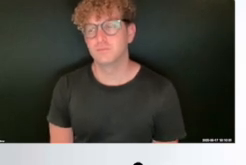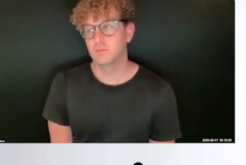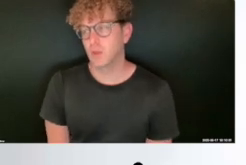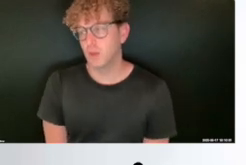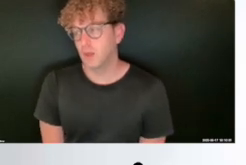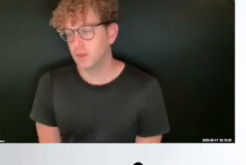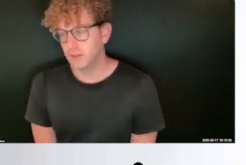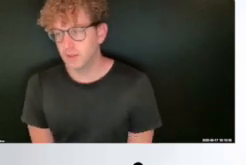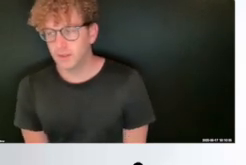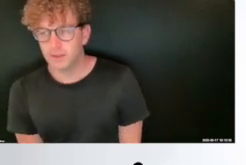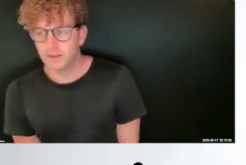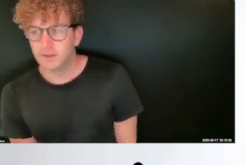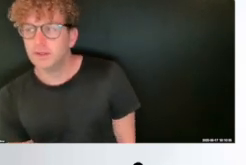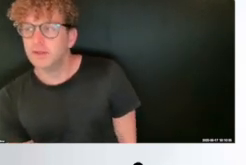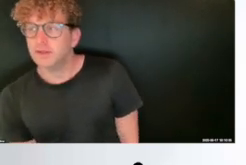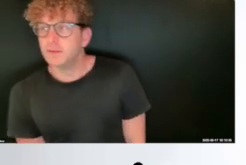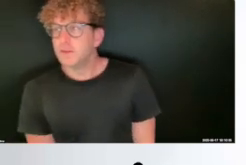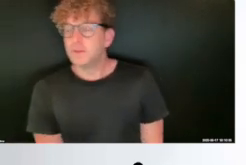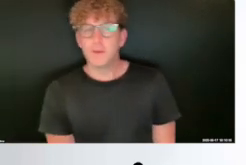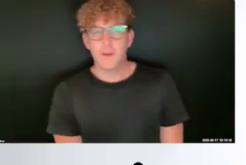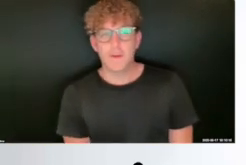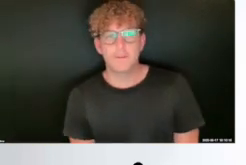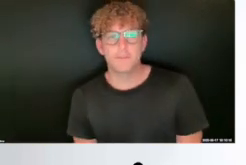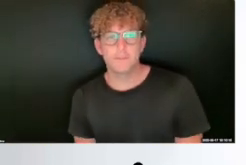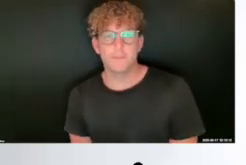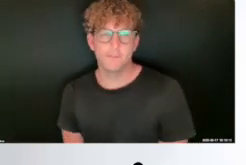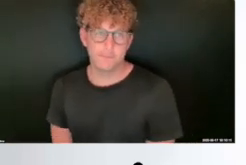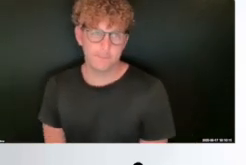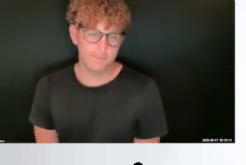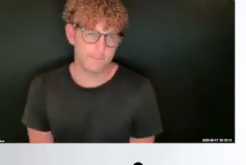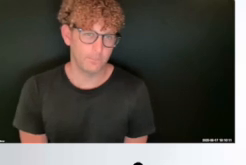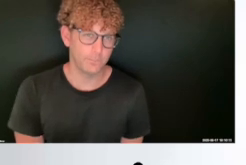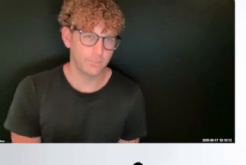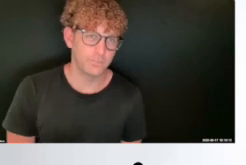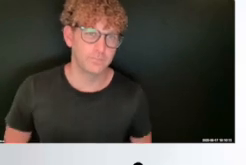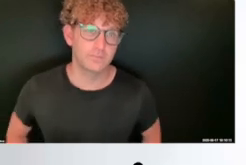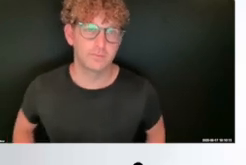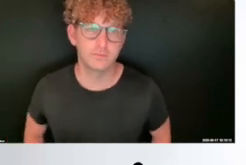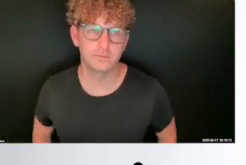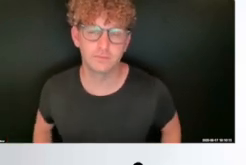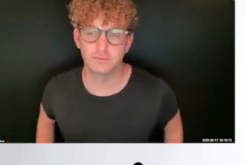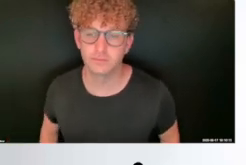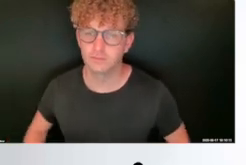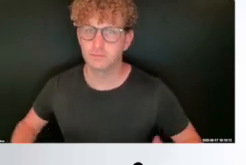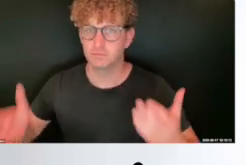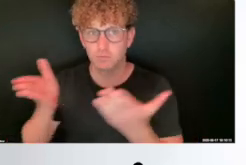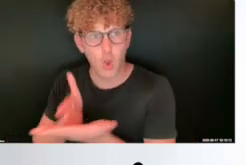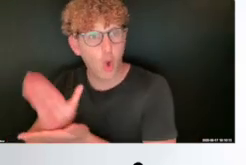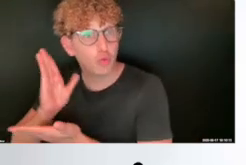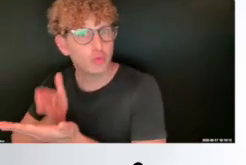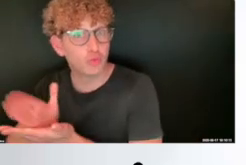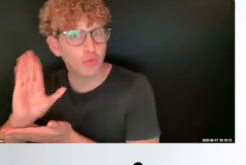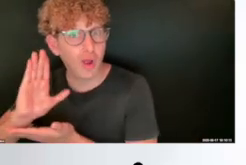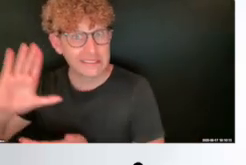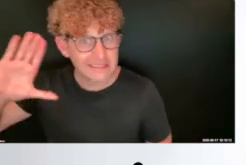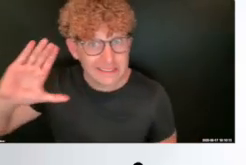All right, it looks like there's no other hands raised right now or anything sent via email just yet. So if that's it,